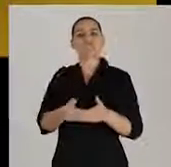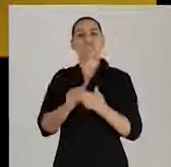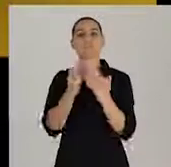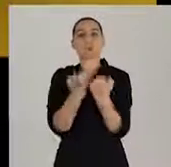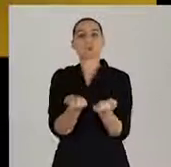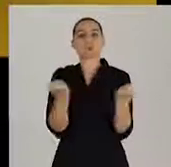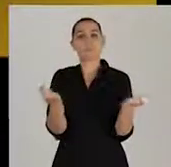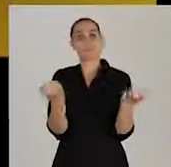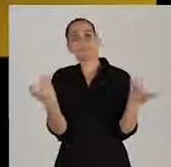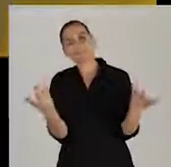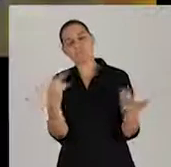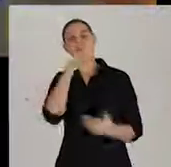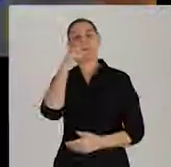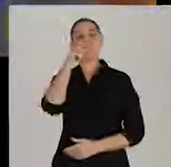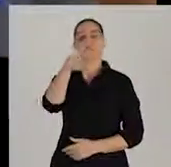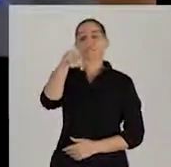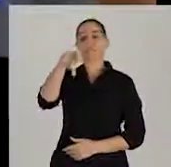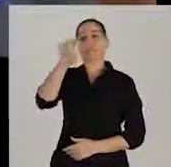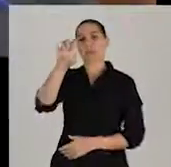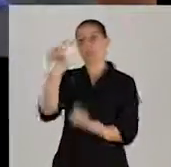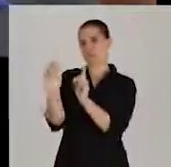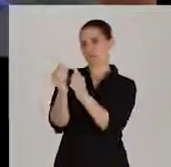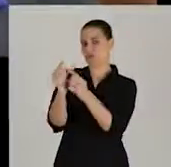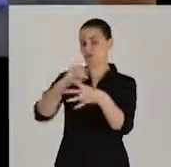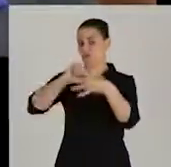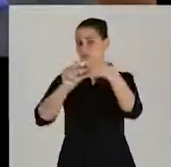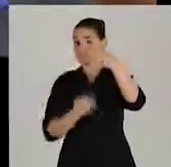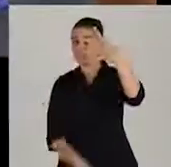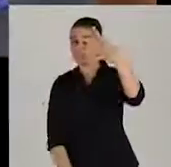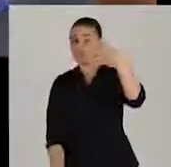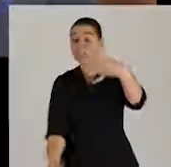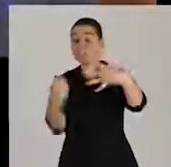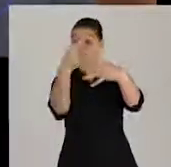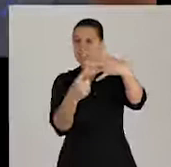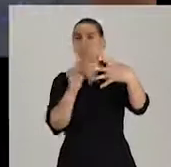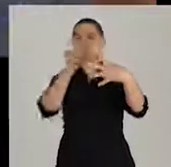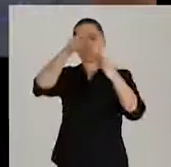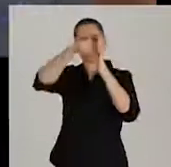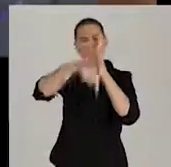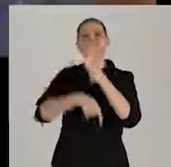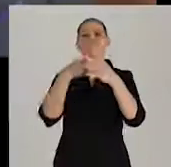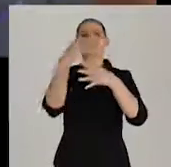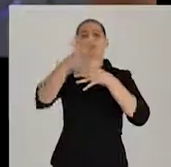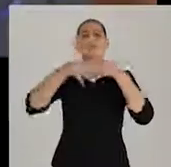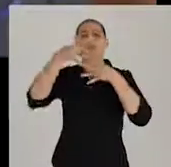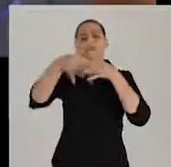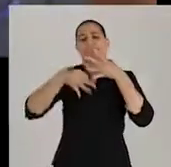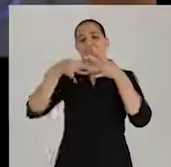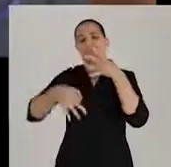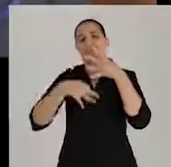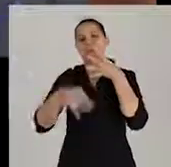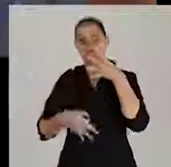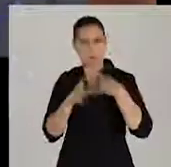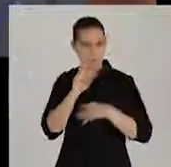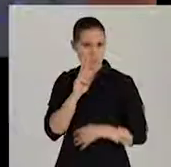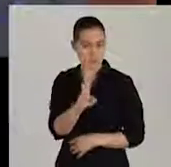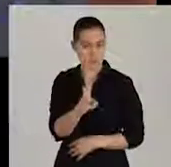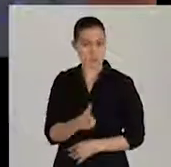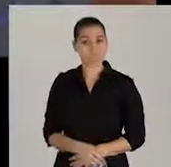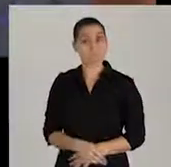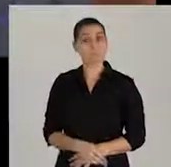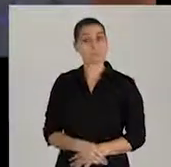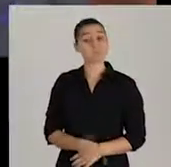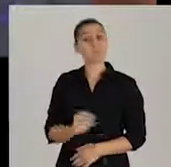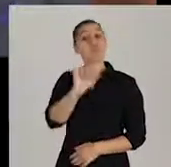or PPE. Remember, whatever your role in the clinic, you're critical in carrying out